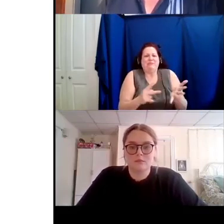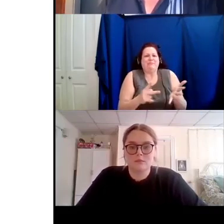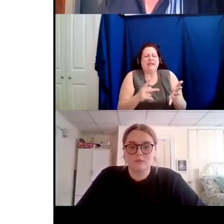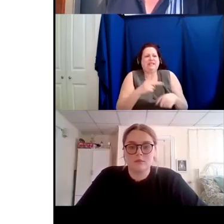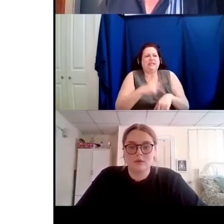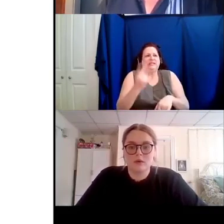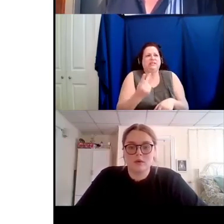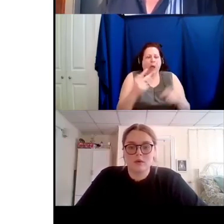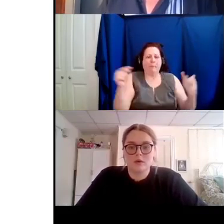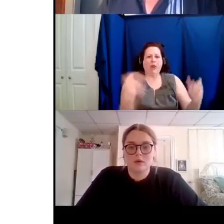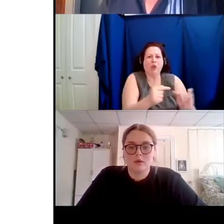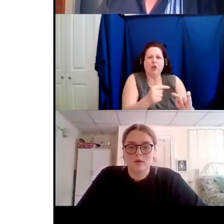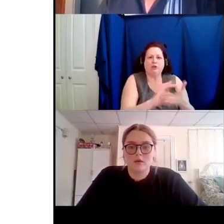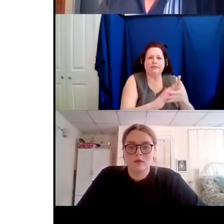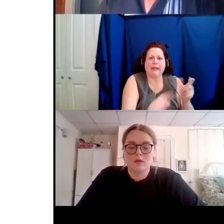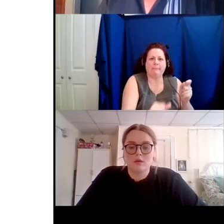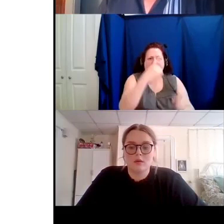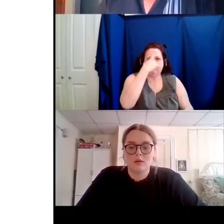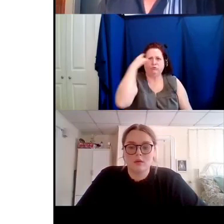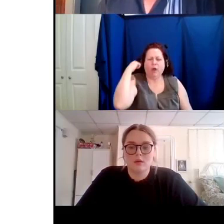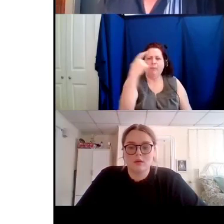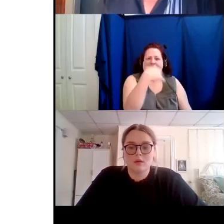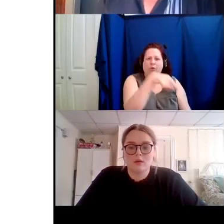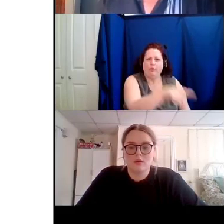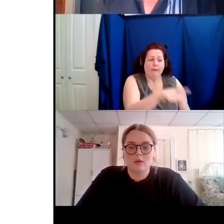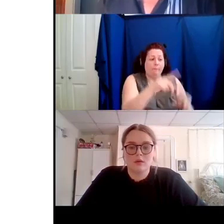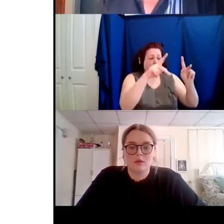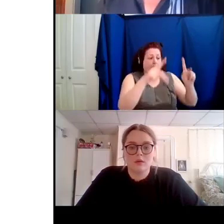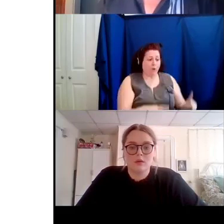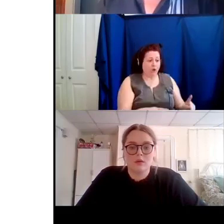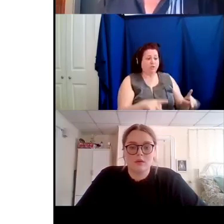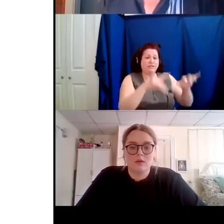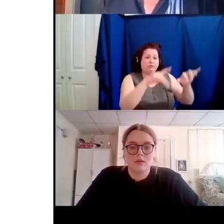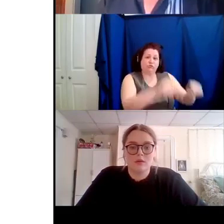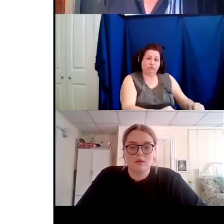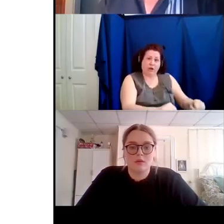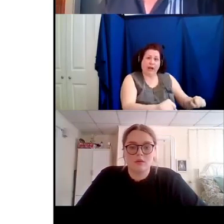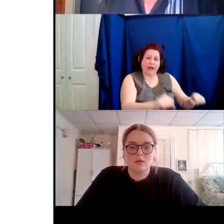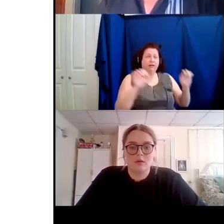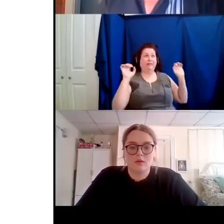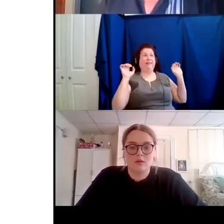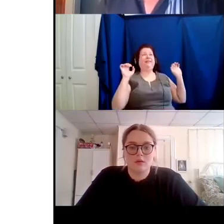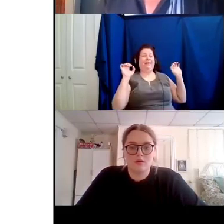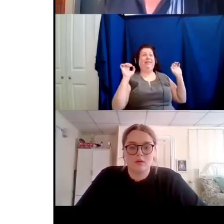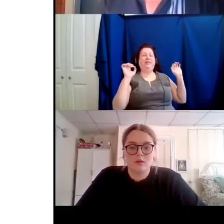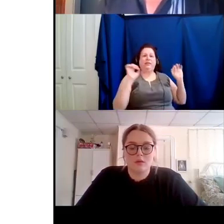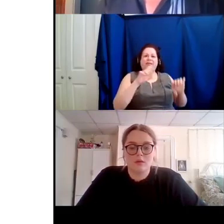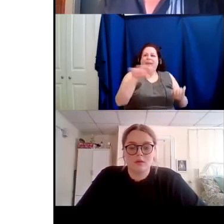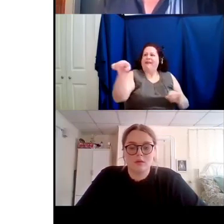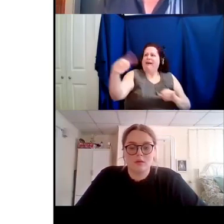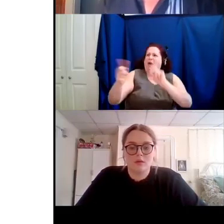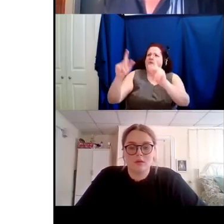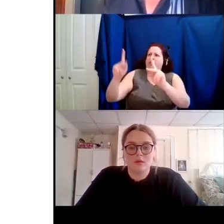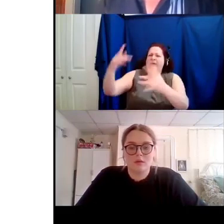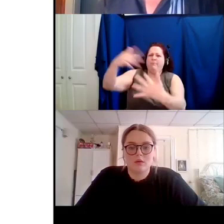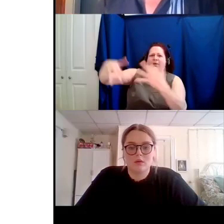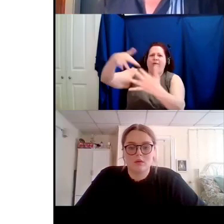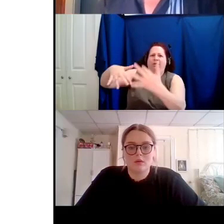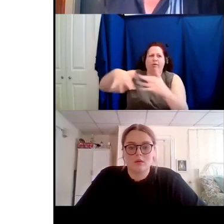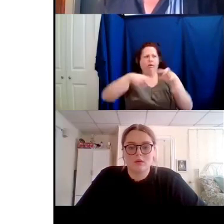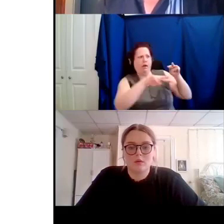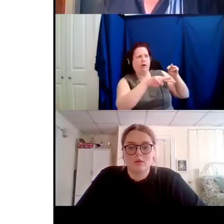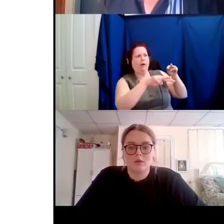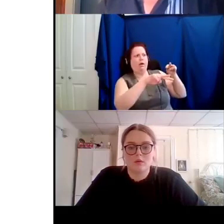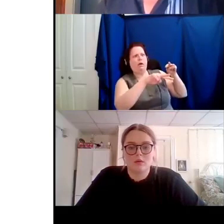just for the person who is restrained, but the person who does the restraining, and also the other people in the milieu, the people who observe